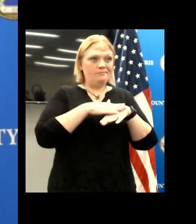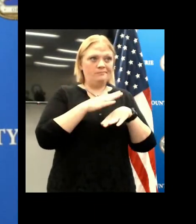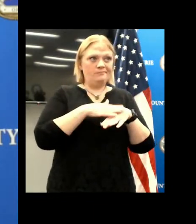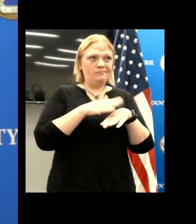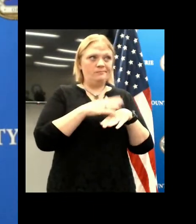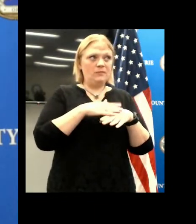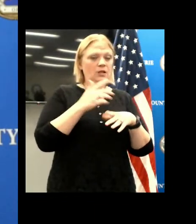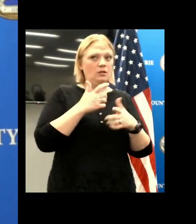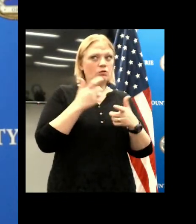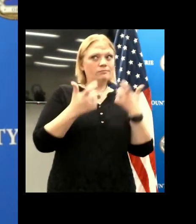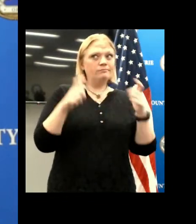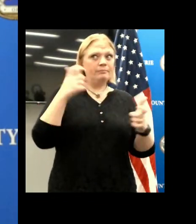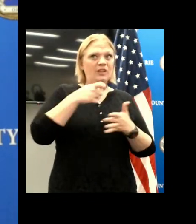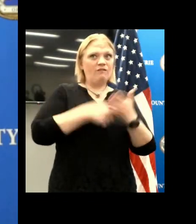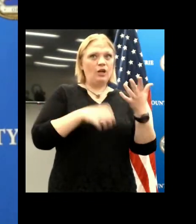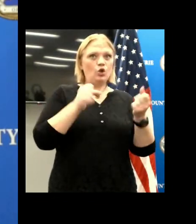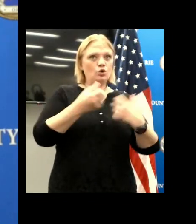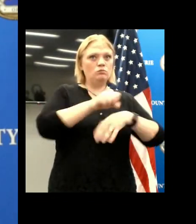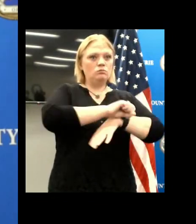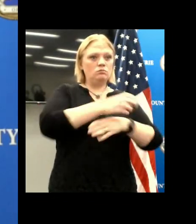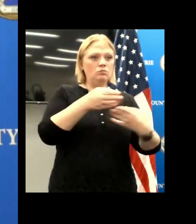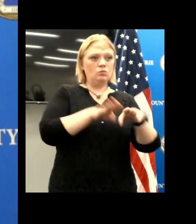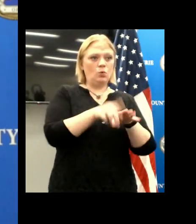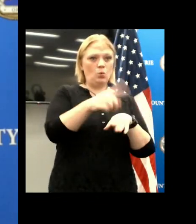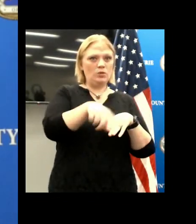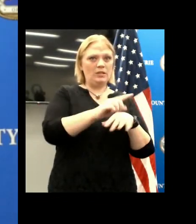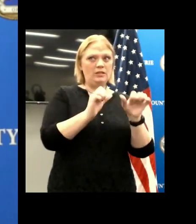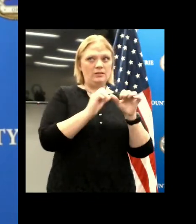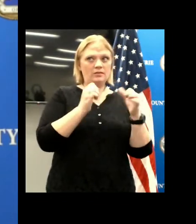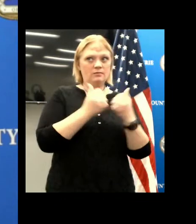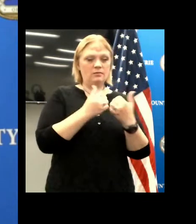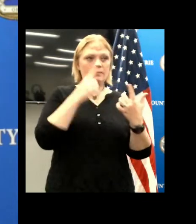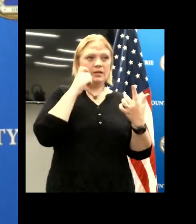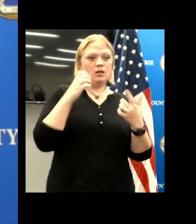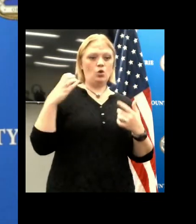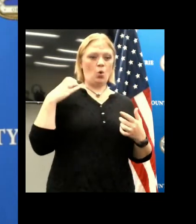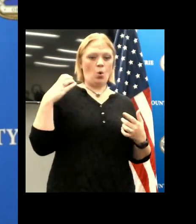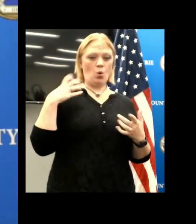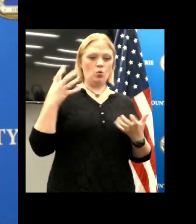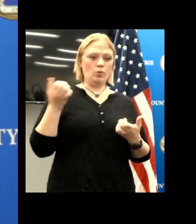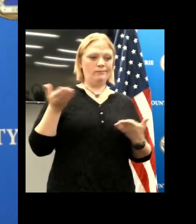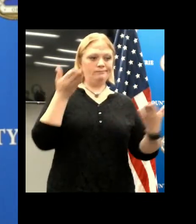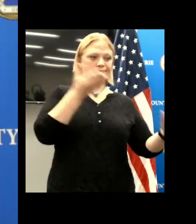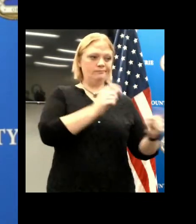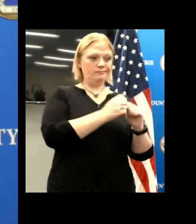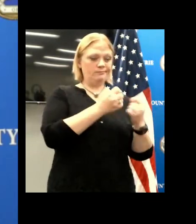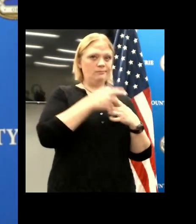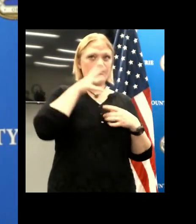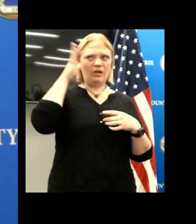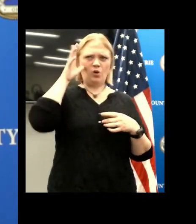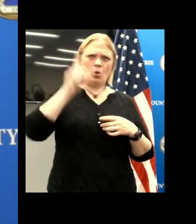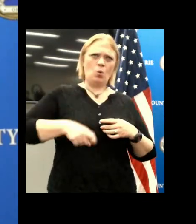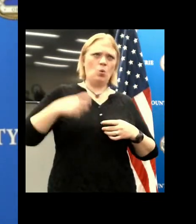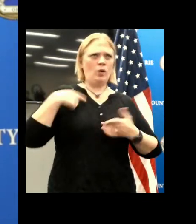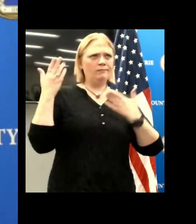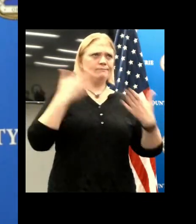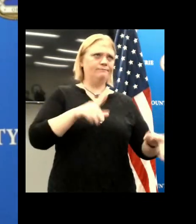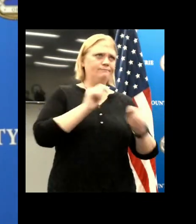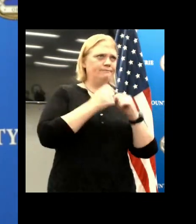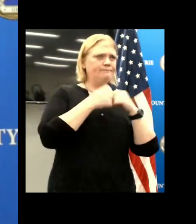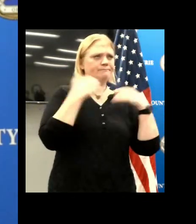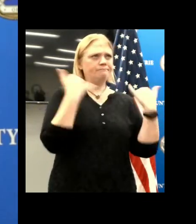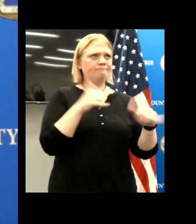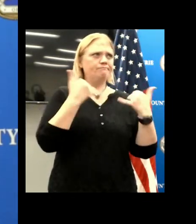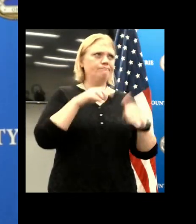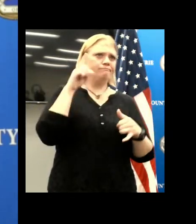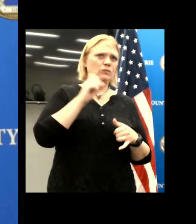substantial fine could shut down these associations because one of their coaches wants to take the team, or the parents are like, we have to take the team, we have to play, we're